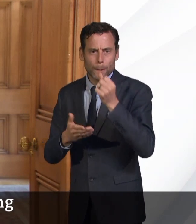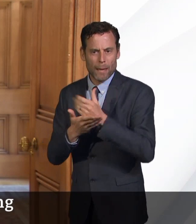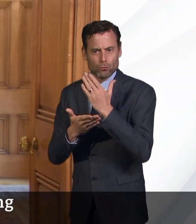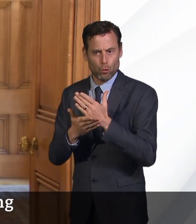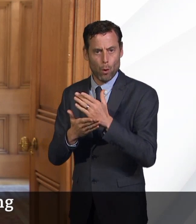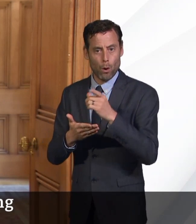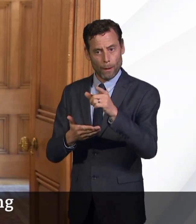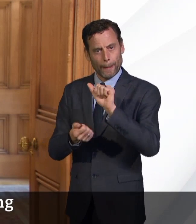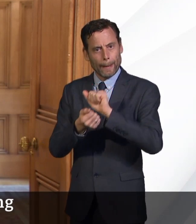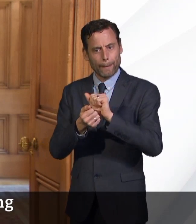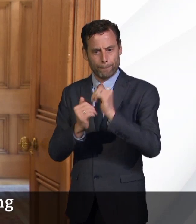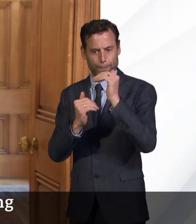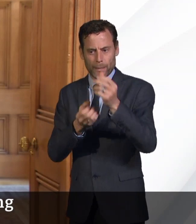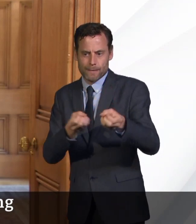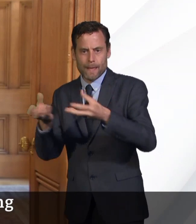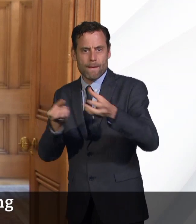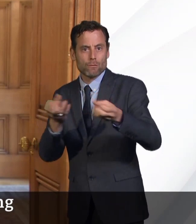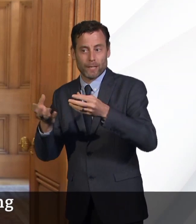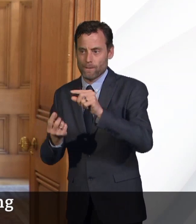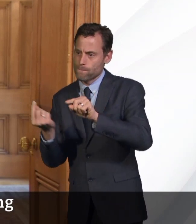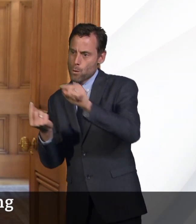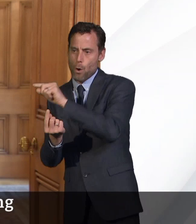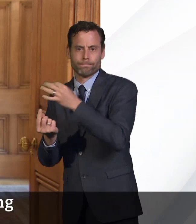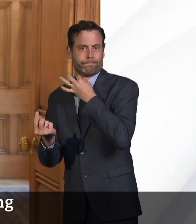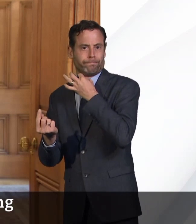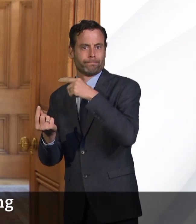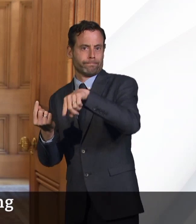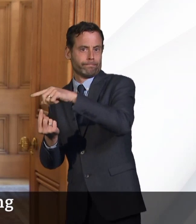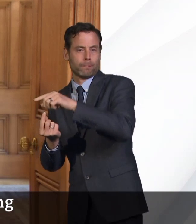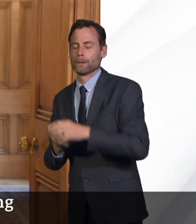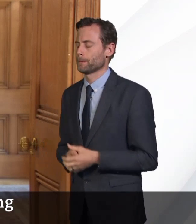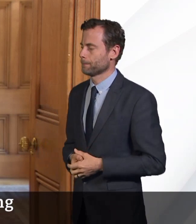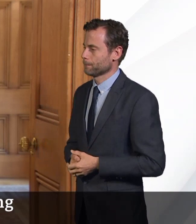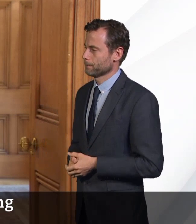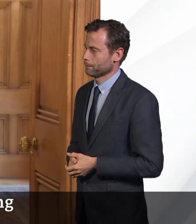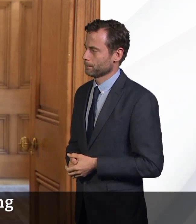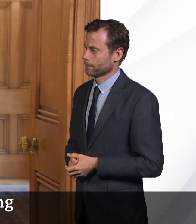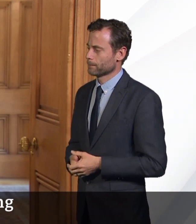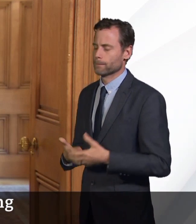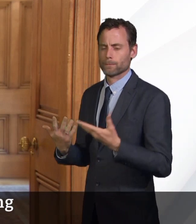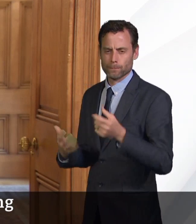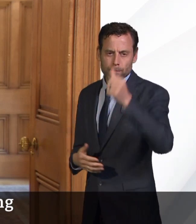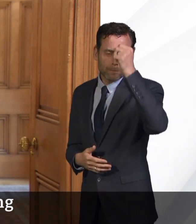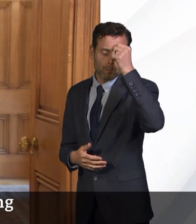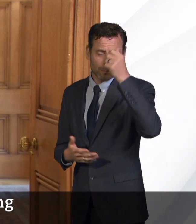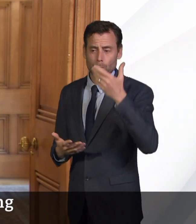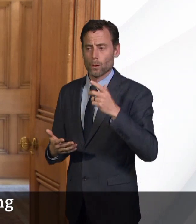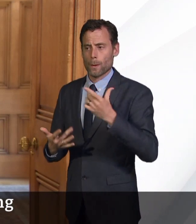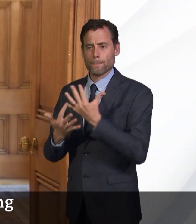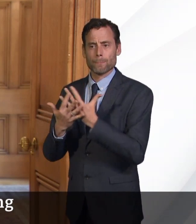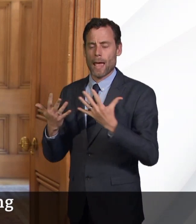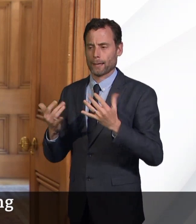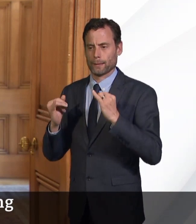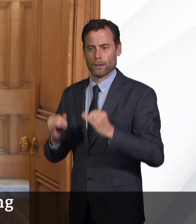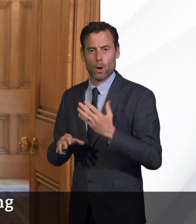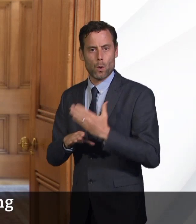for those in this group. But we also recognise that the economic impacts of coronavirus means